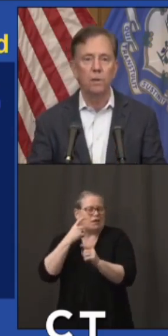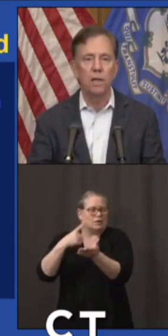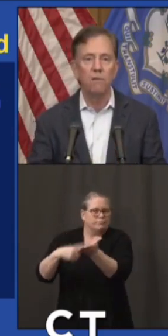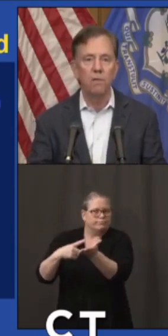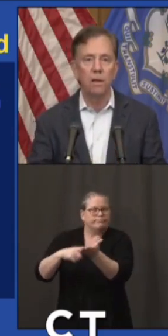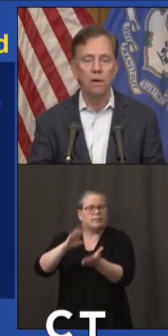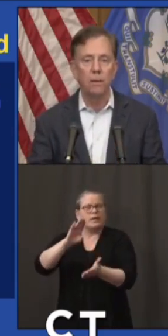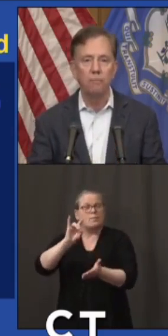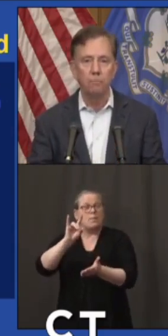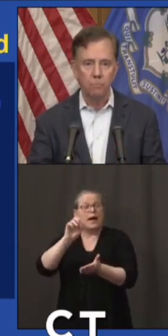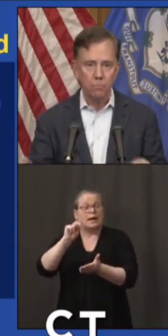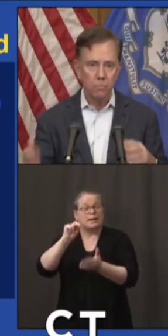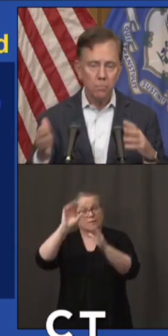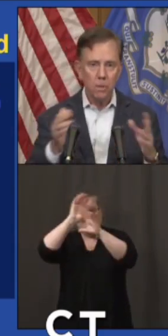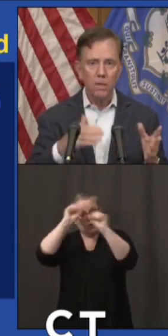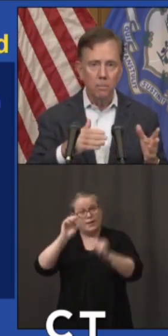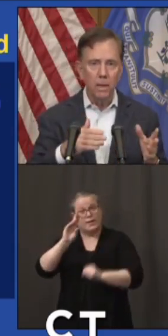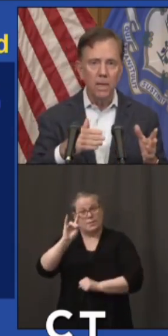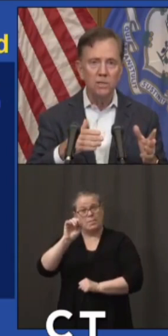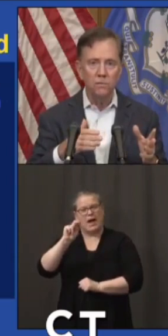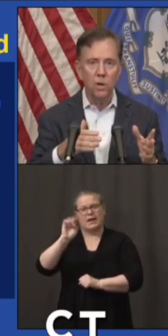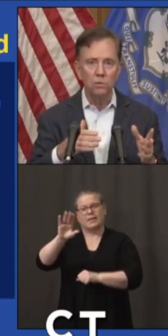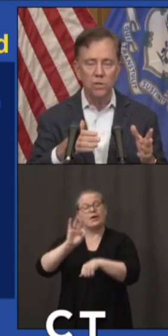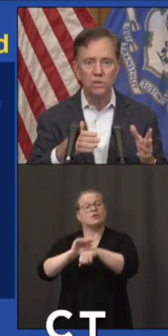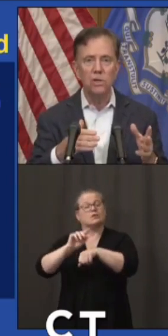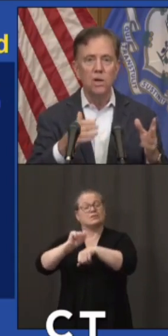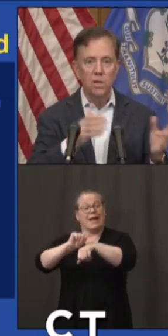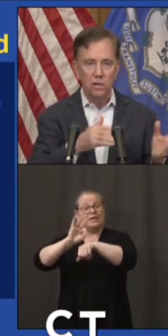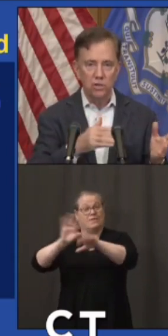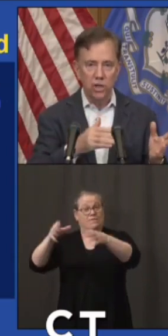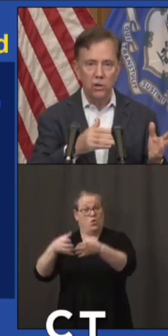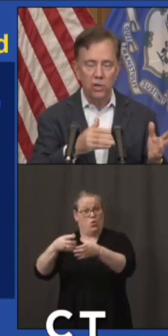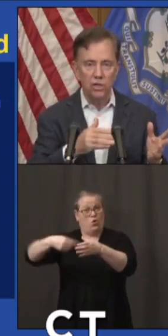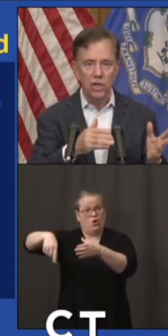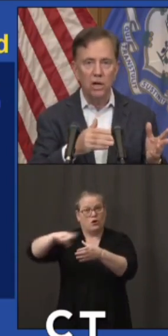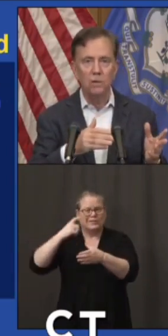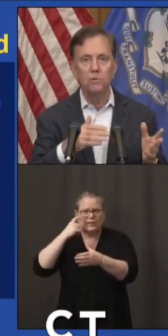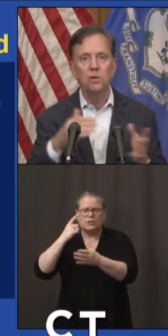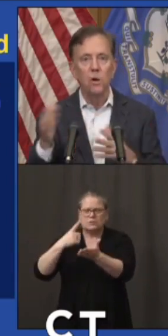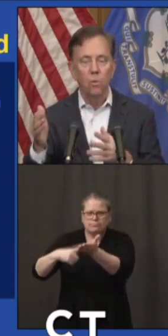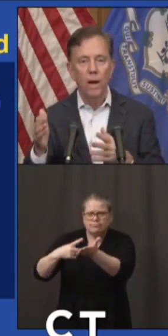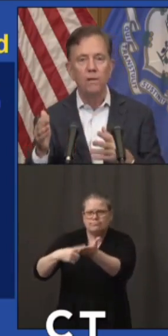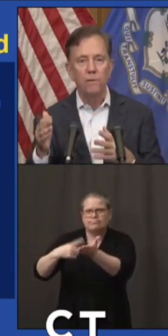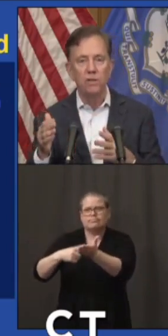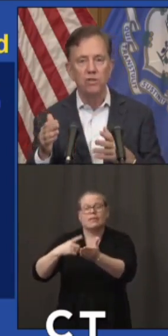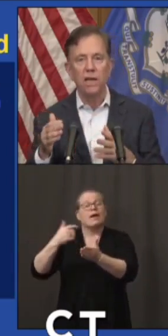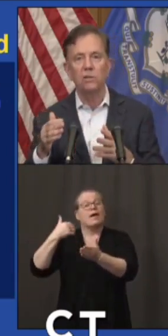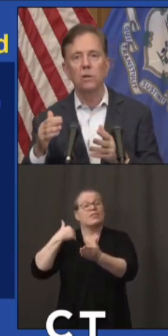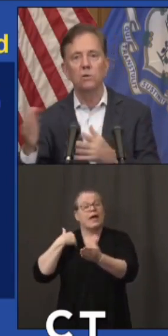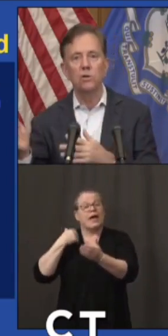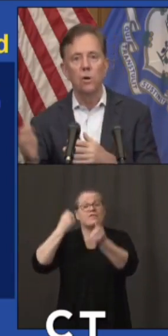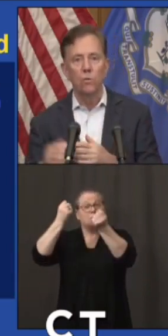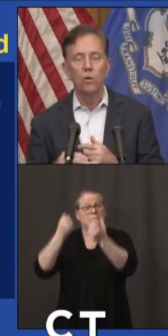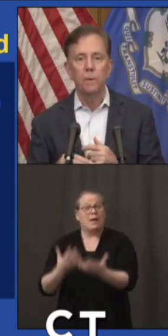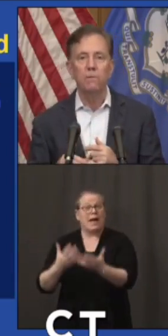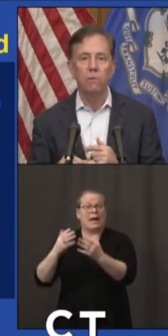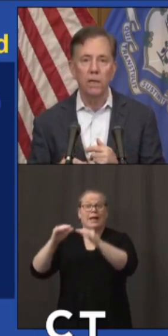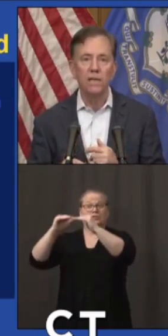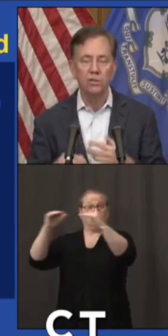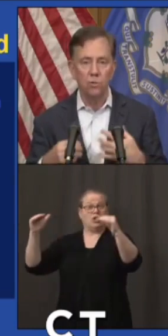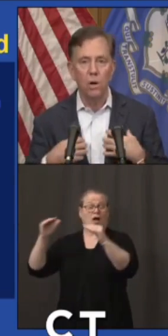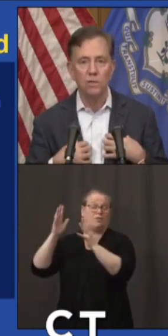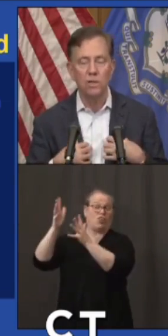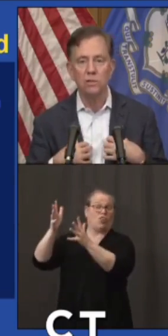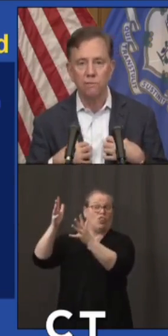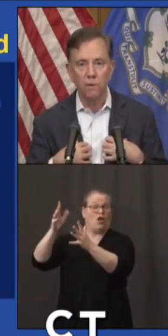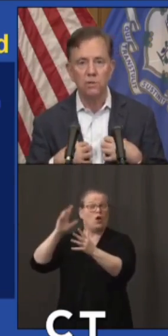do believe that the millions of doses that are sitting on the shelves waiting for the second dose will be